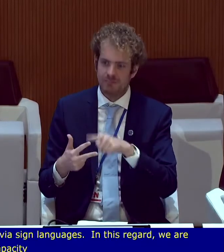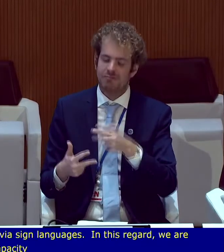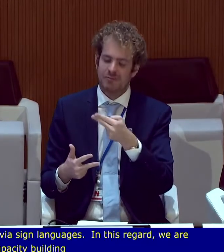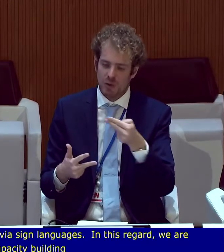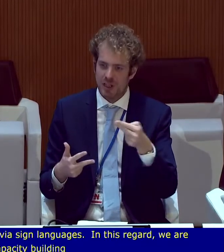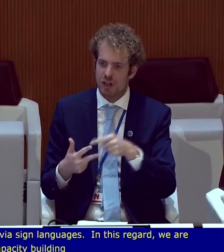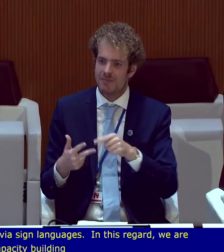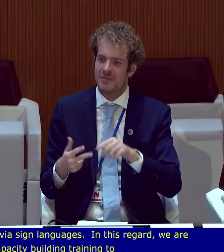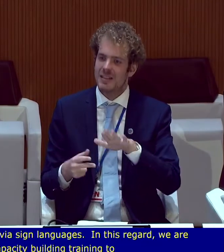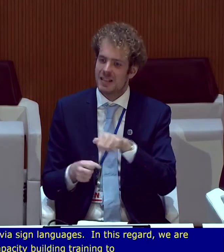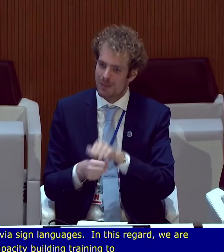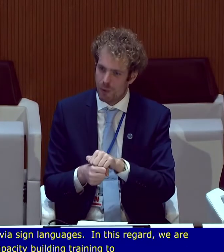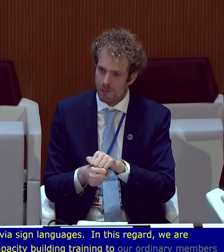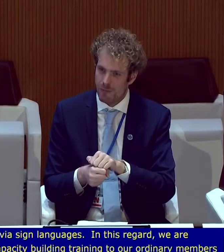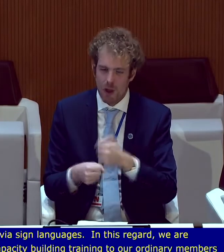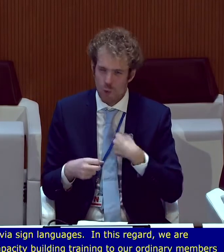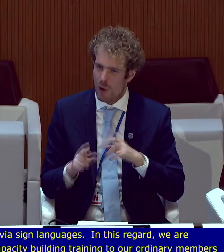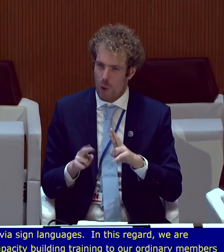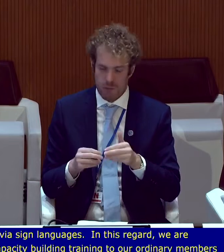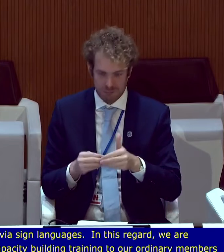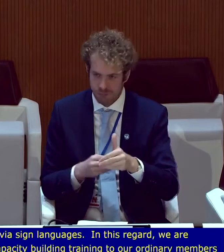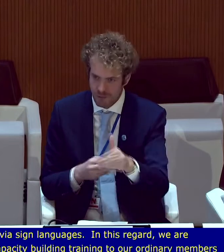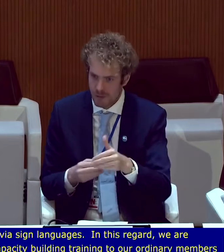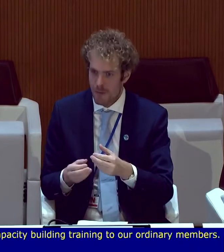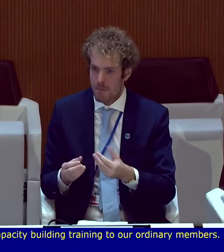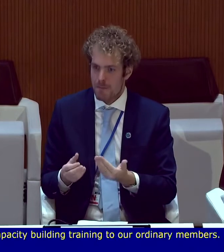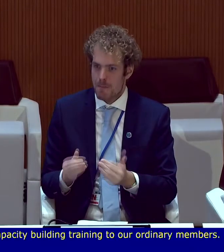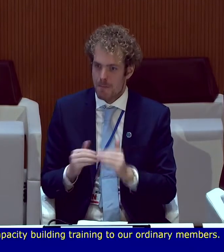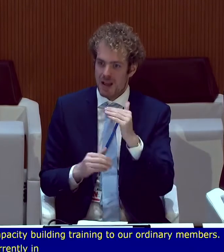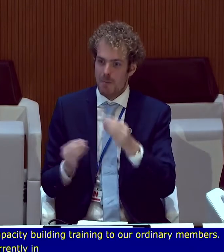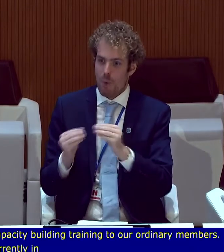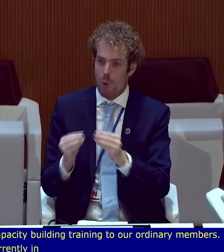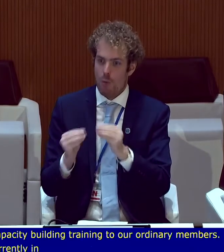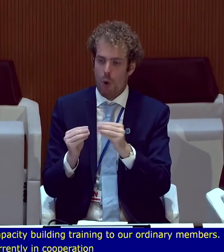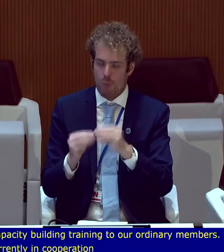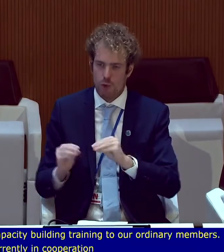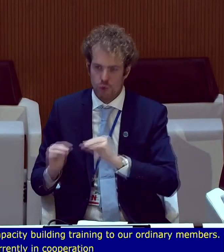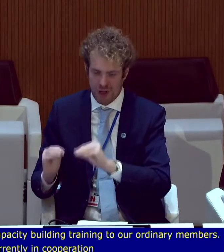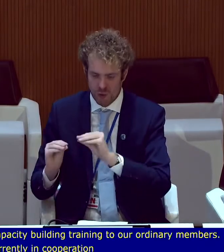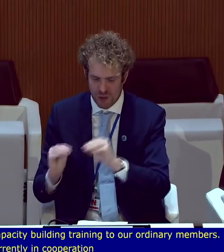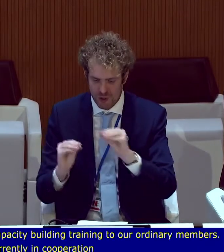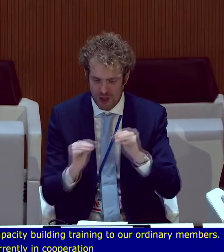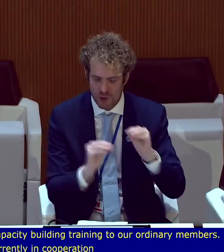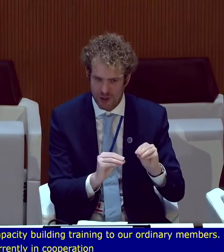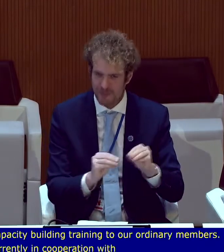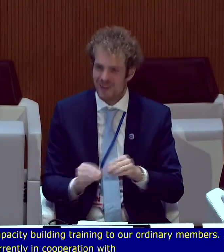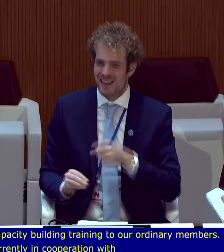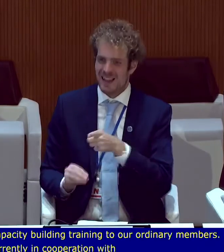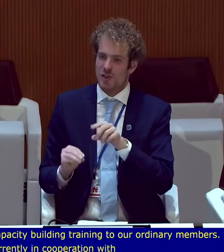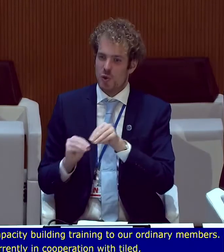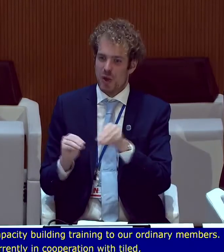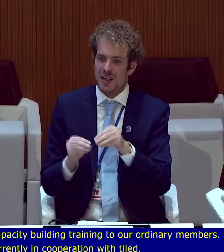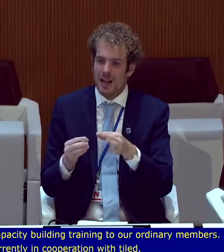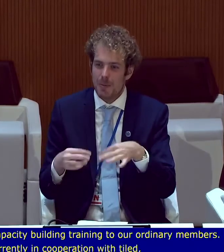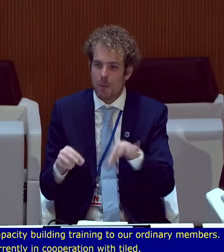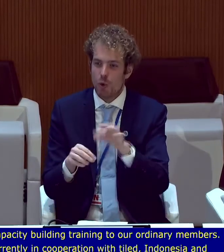We are currently in cooperation with Thailand, Indonesia, and Singapore, and we